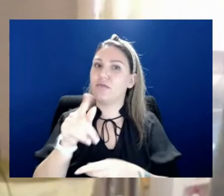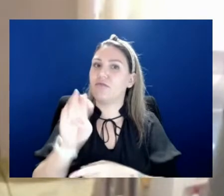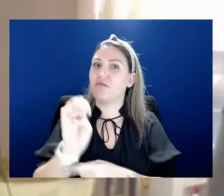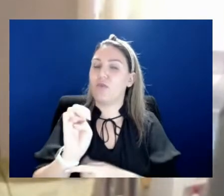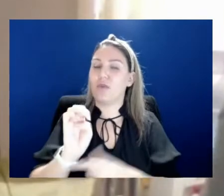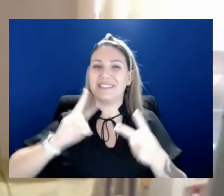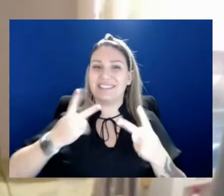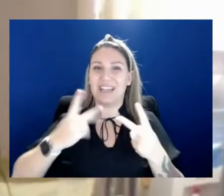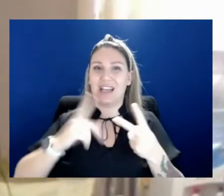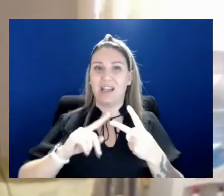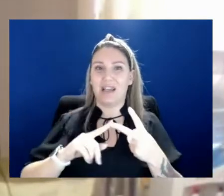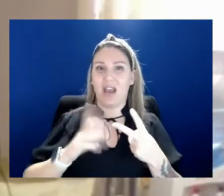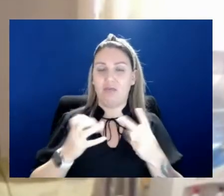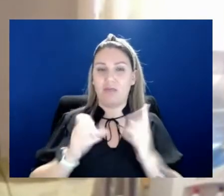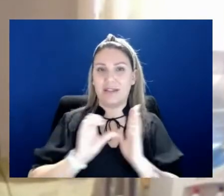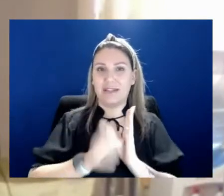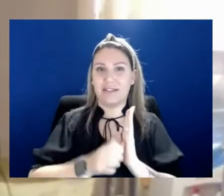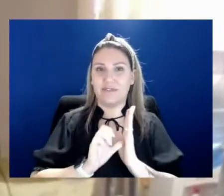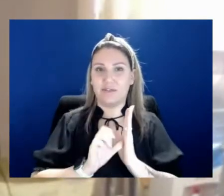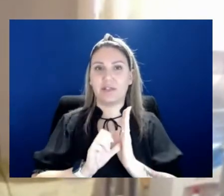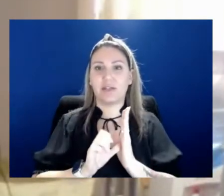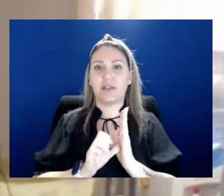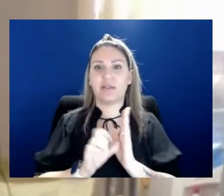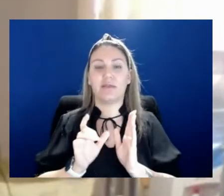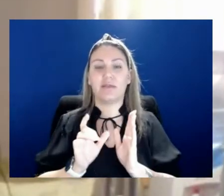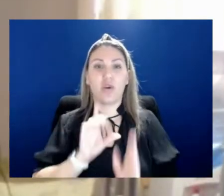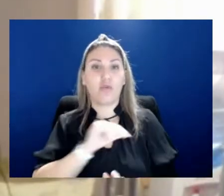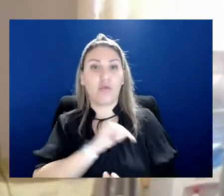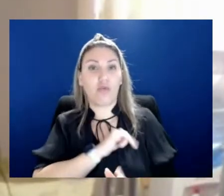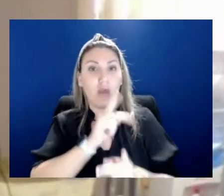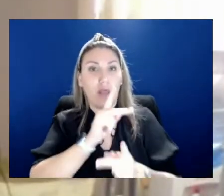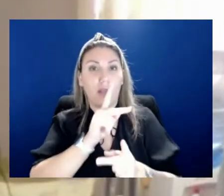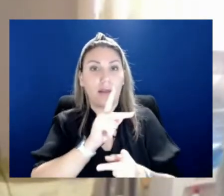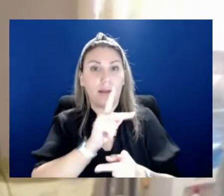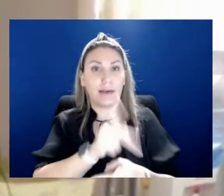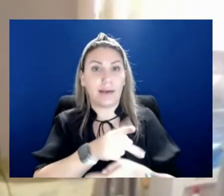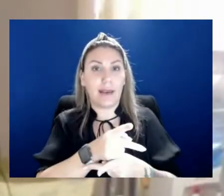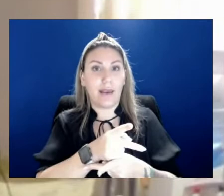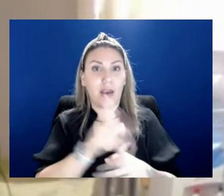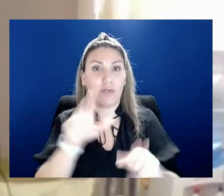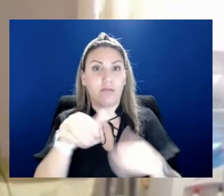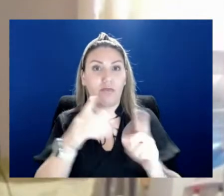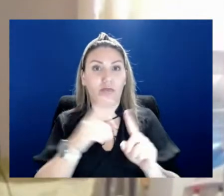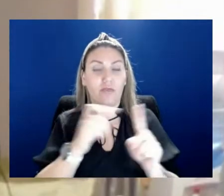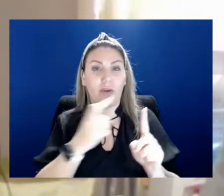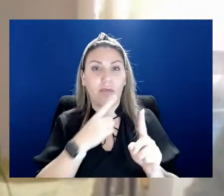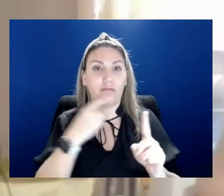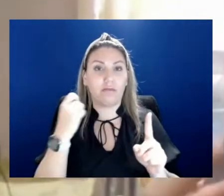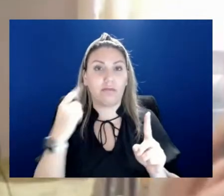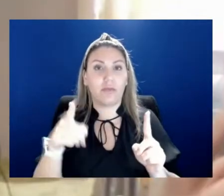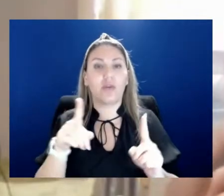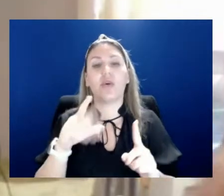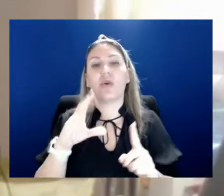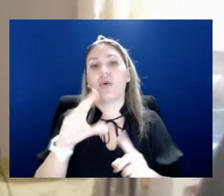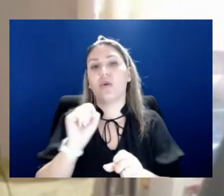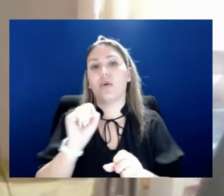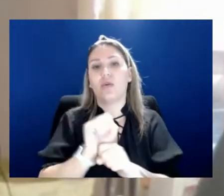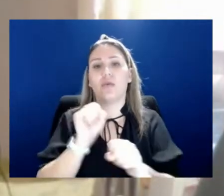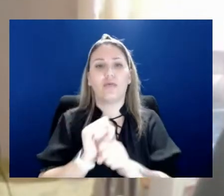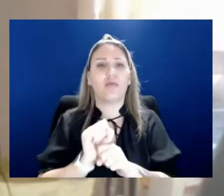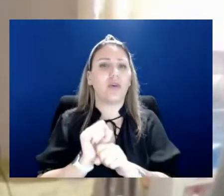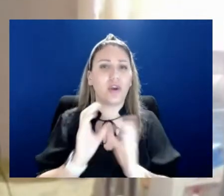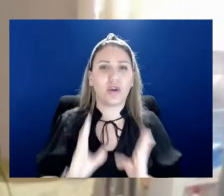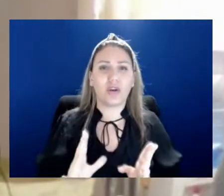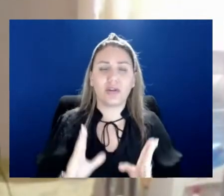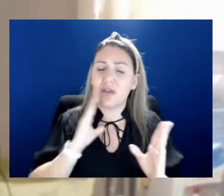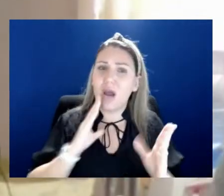I want to emphasize that the quality of care given by my Ukrainian colleagues is outstanding. And